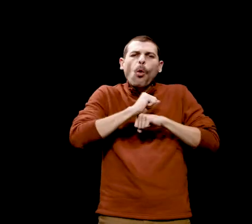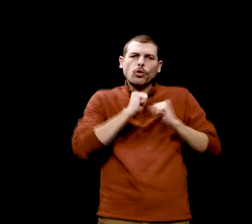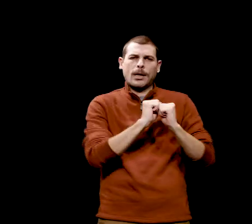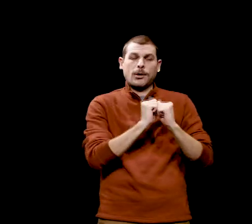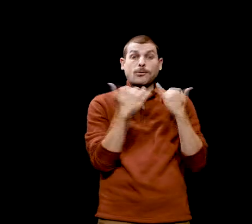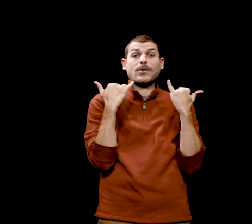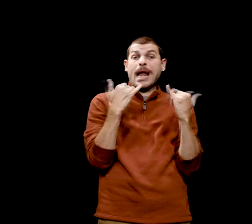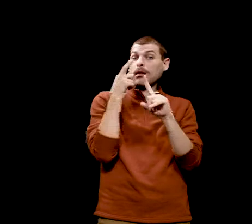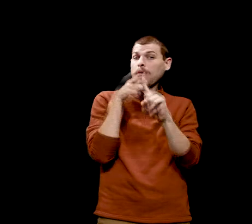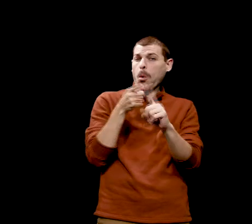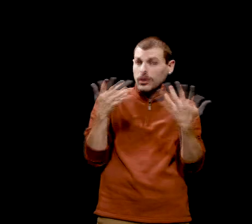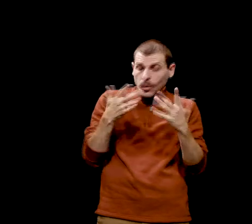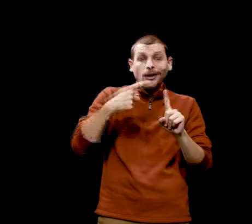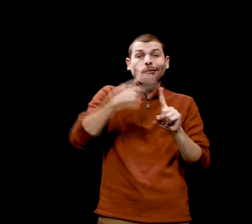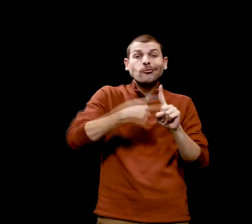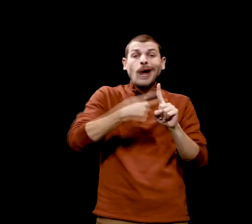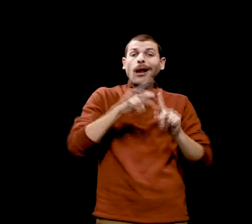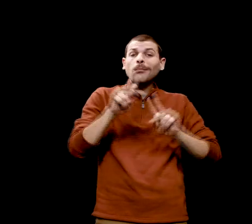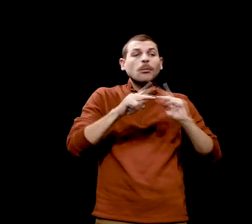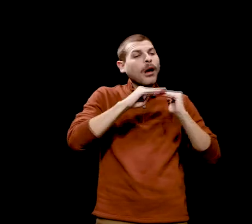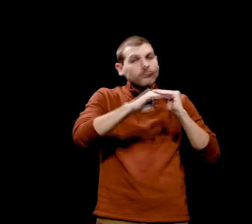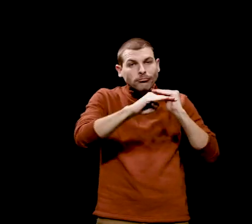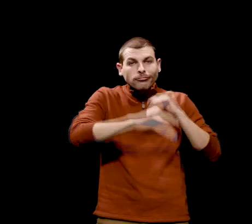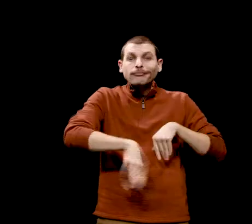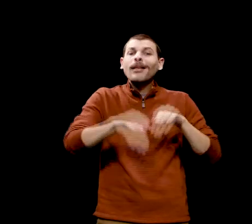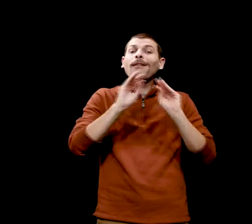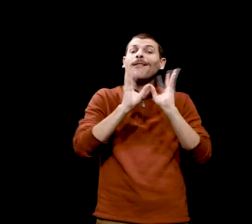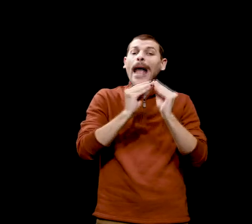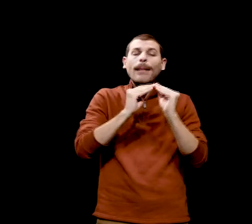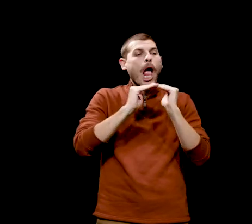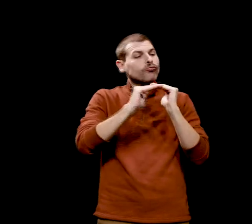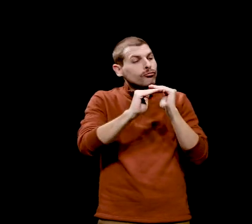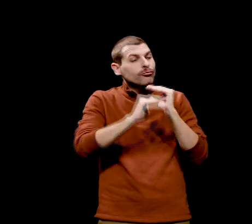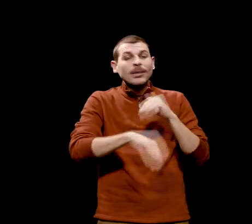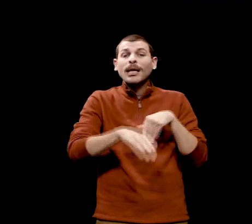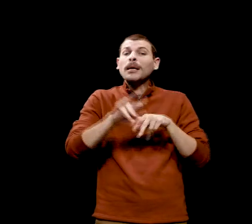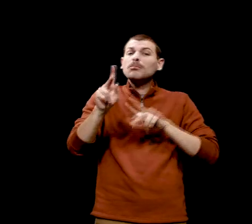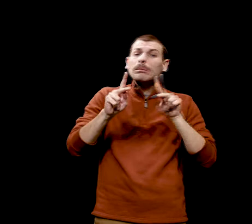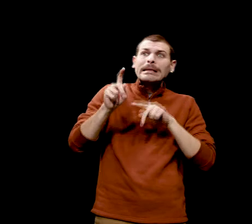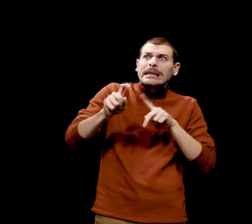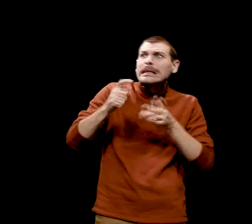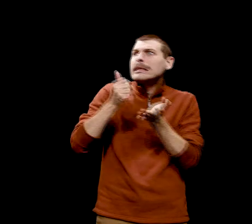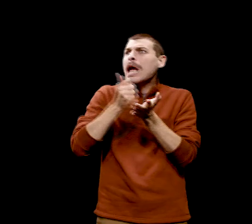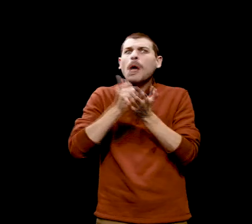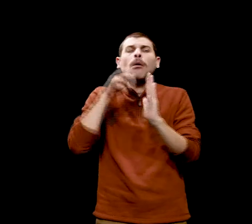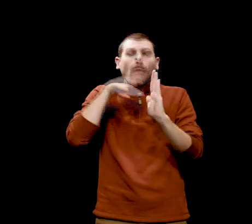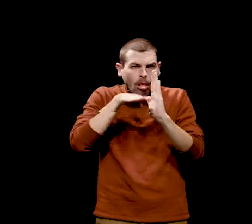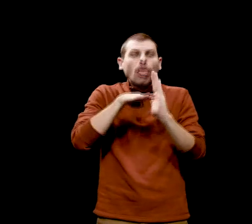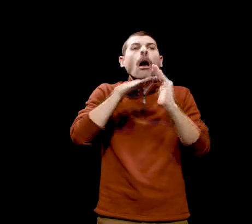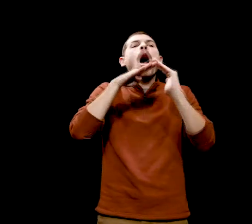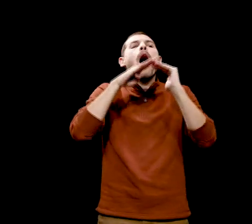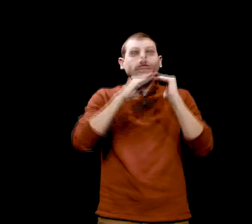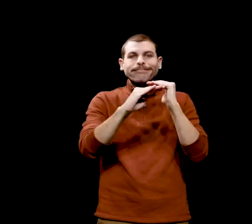family stabilization, renter stabilization, interventions, along with some of the street level interventions that we're more